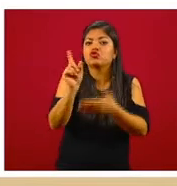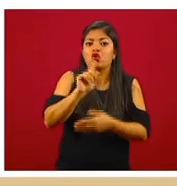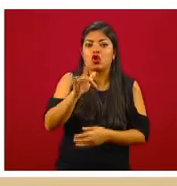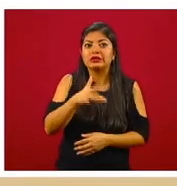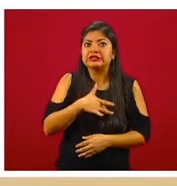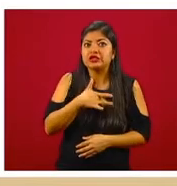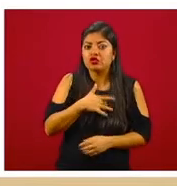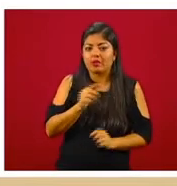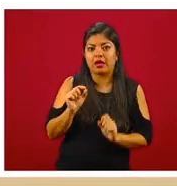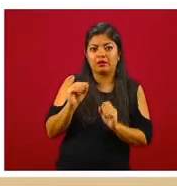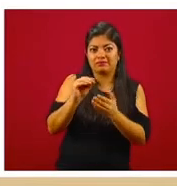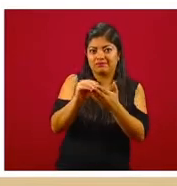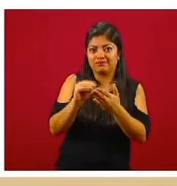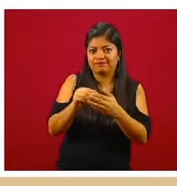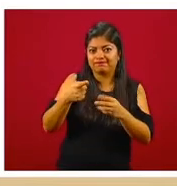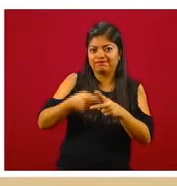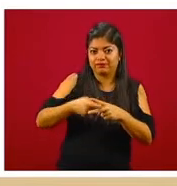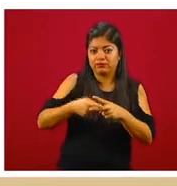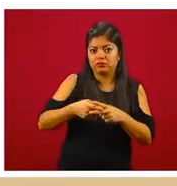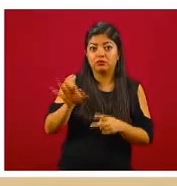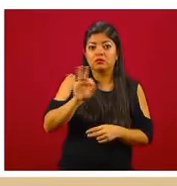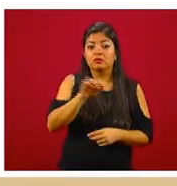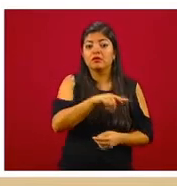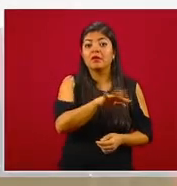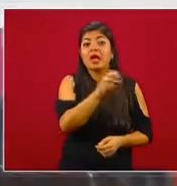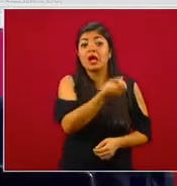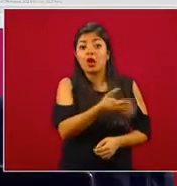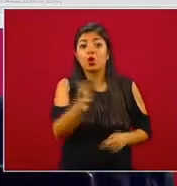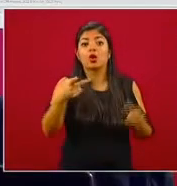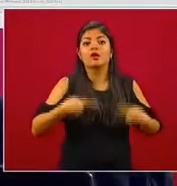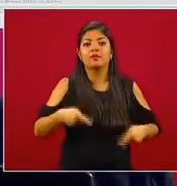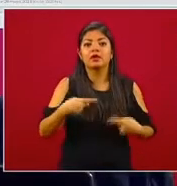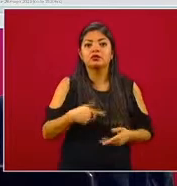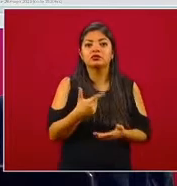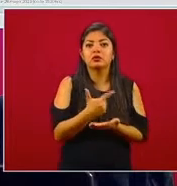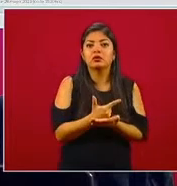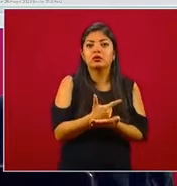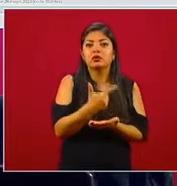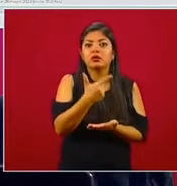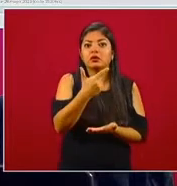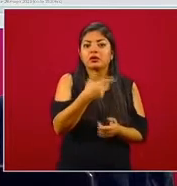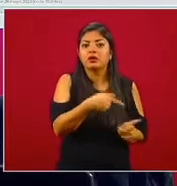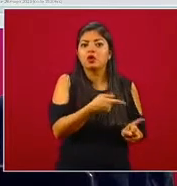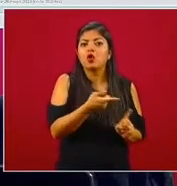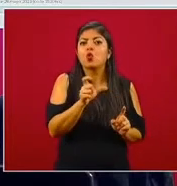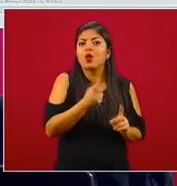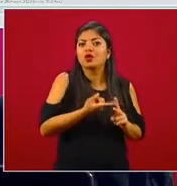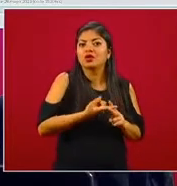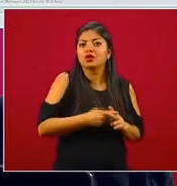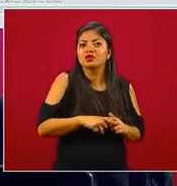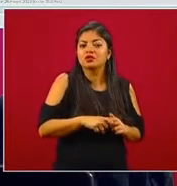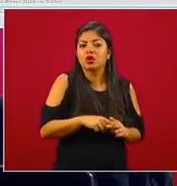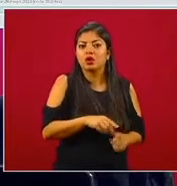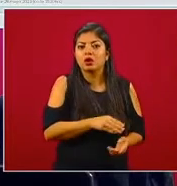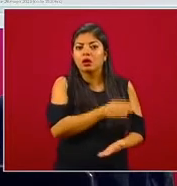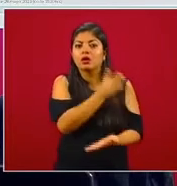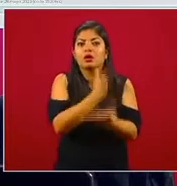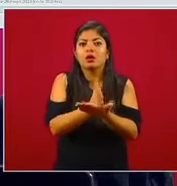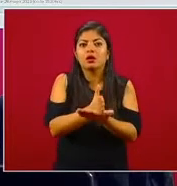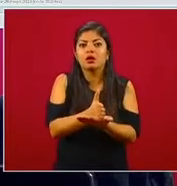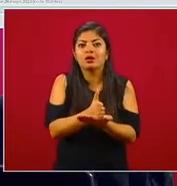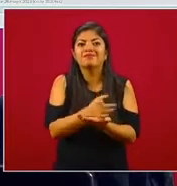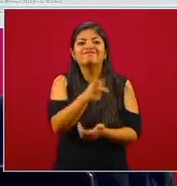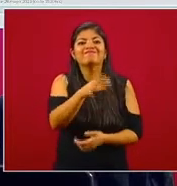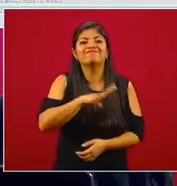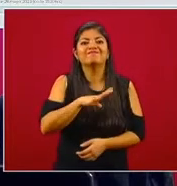the en symptoms were acudir a first atención exhibited, médica, puede and then haber un after, retraso when entre it's el inicio de sus confirmed. And when they síntomas go to get y el momento hospital en que se attention, logra there may confirmar